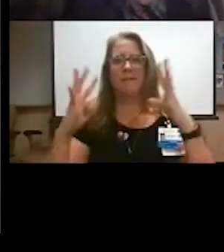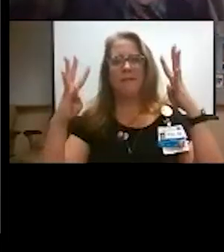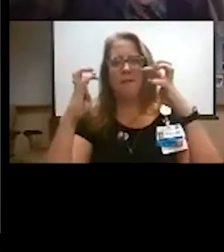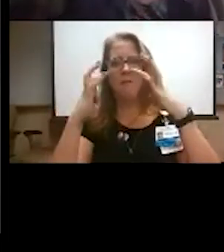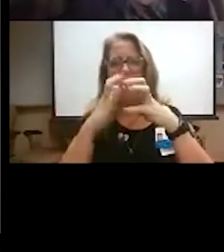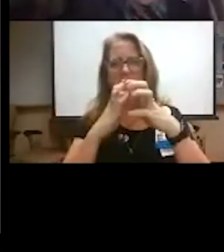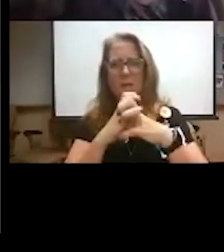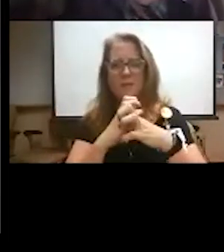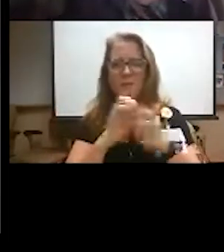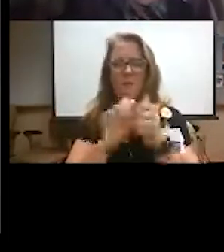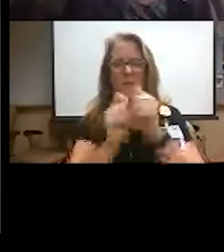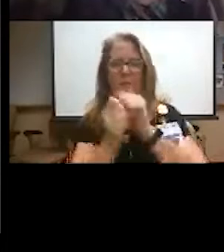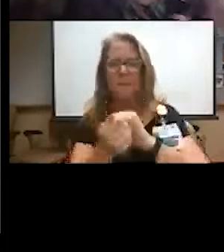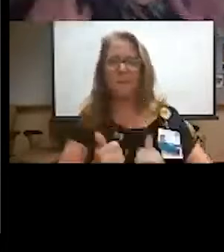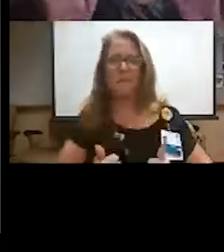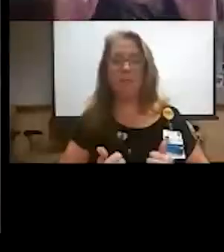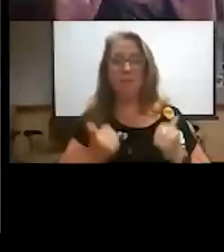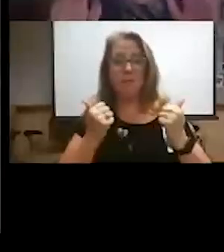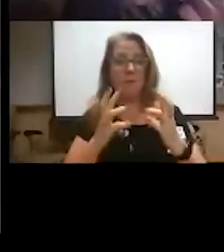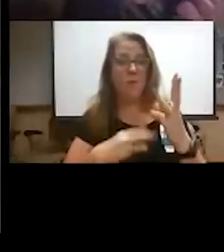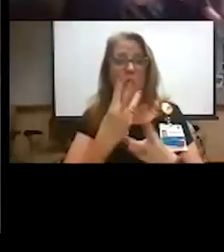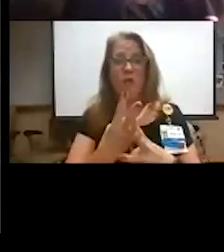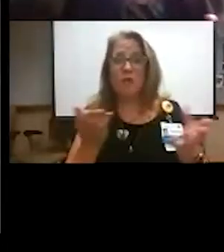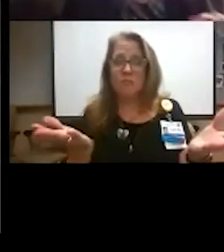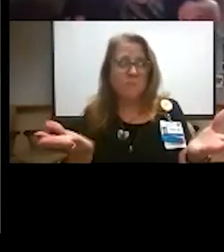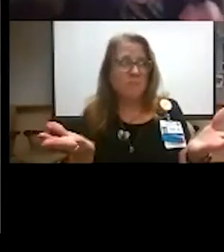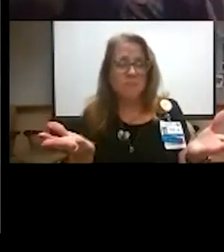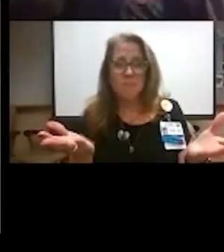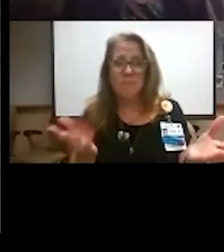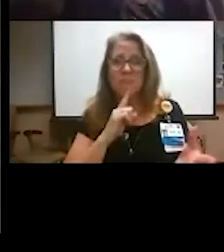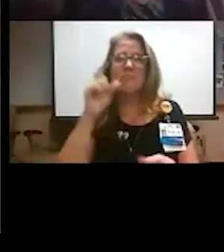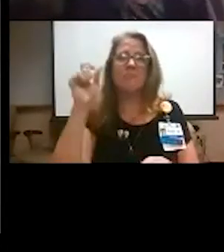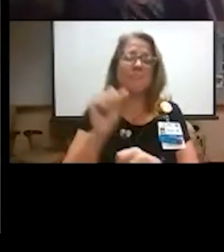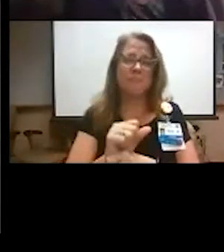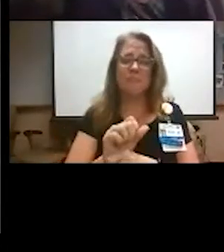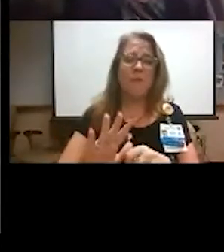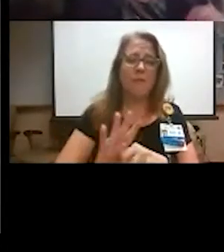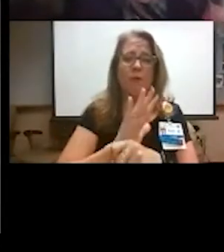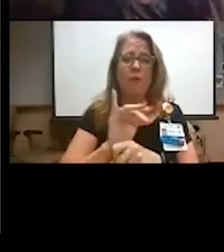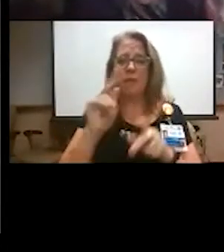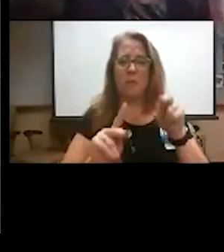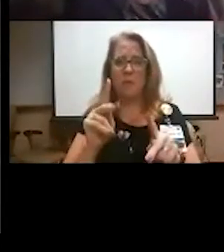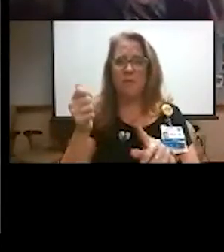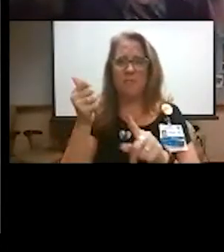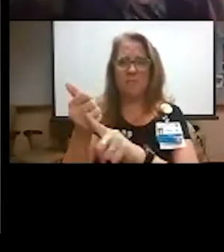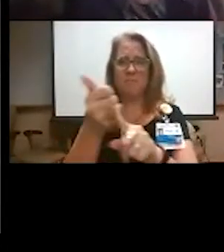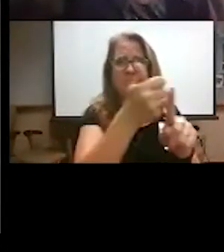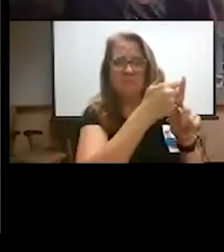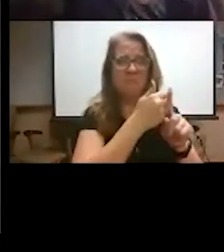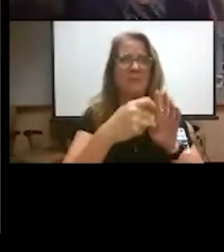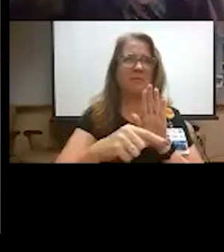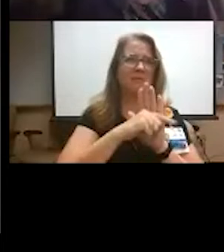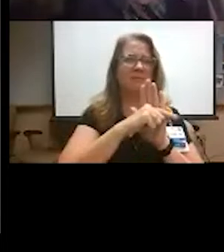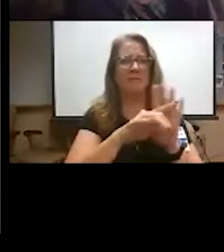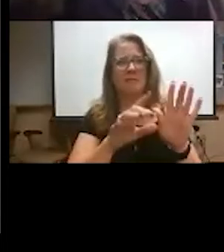complex, adaptive, living world that is literally filled with people who have had adverse